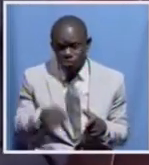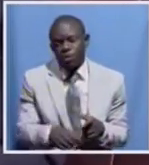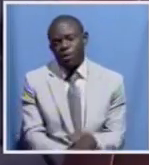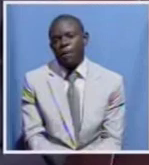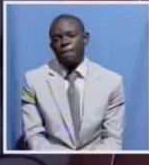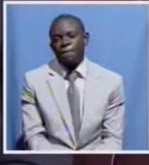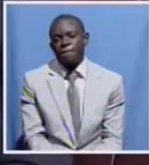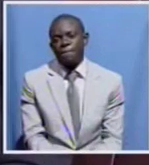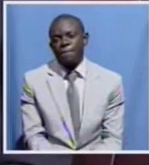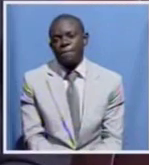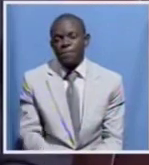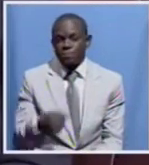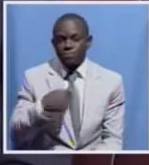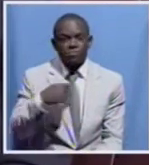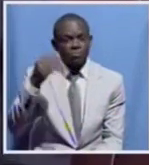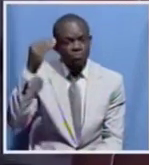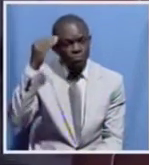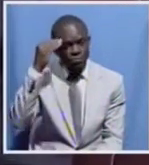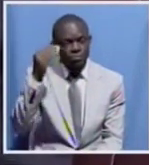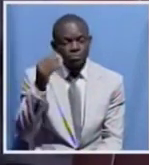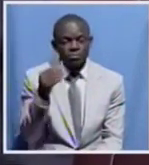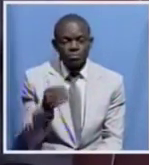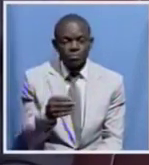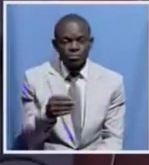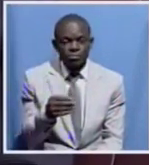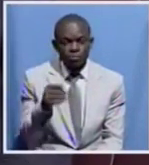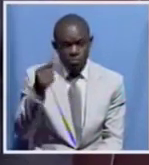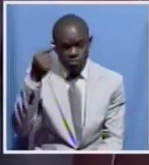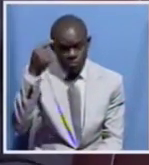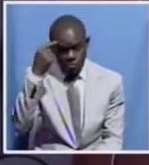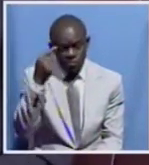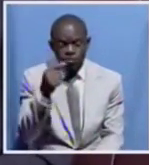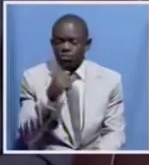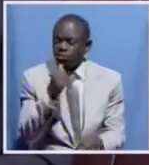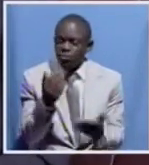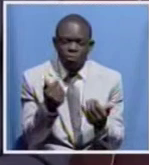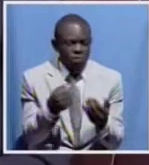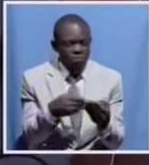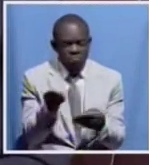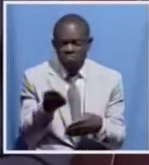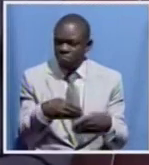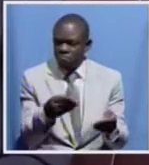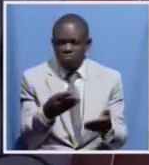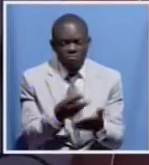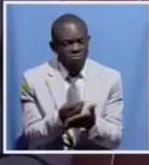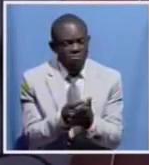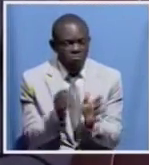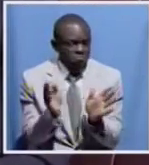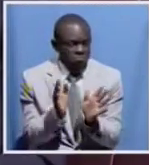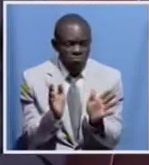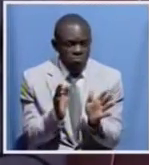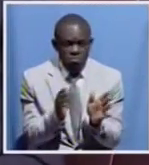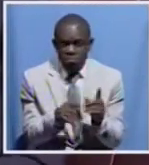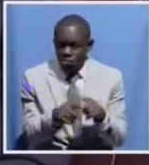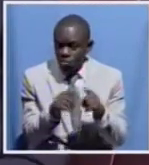the government, I know, means very, very well when they talk about cutting down spending. But cutting down spending also means